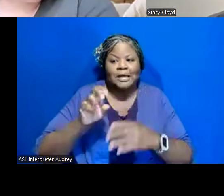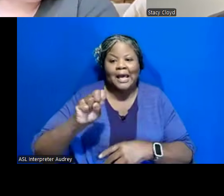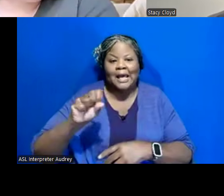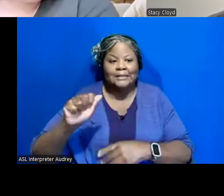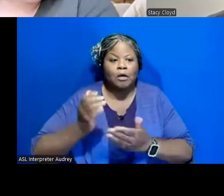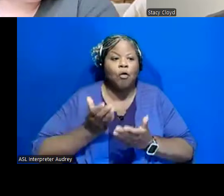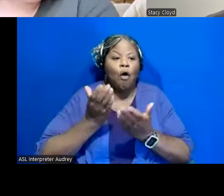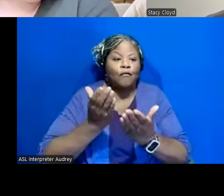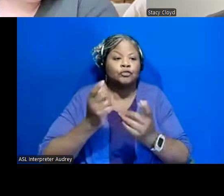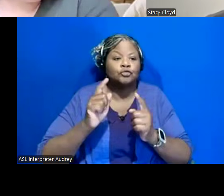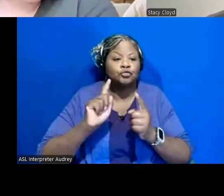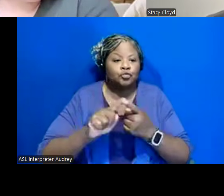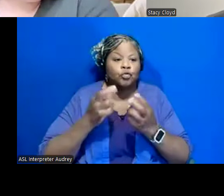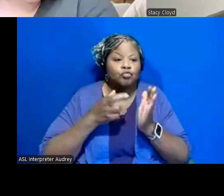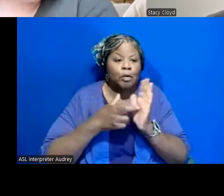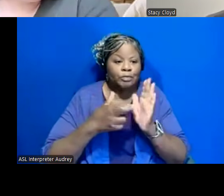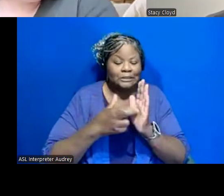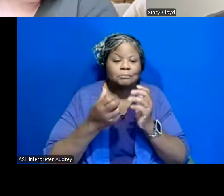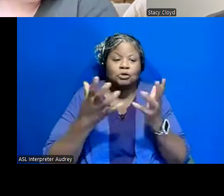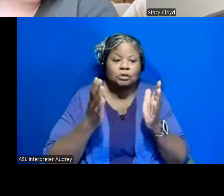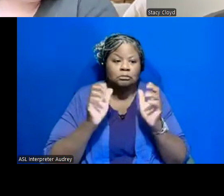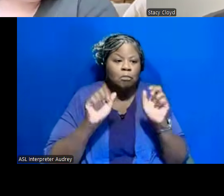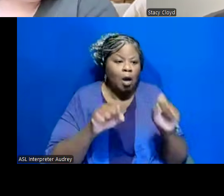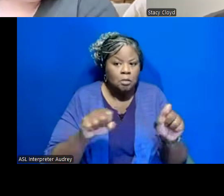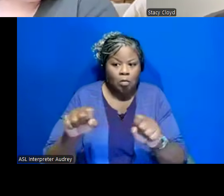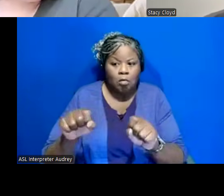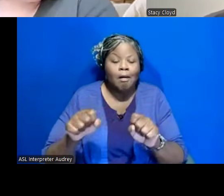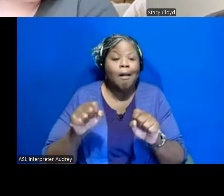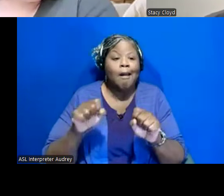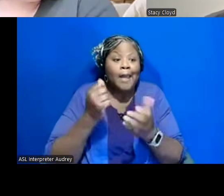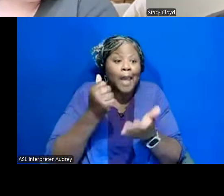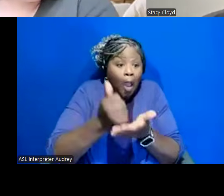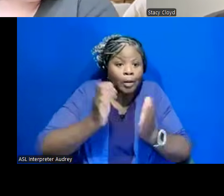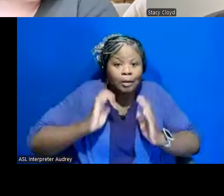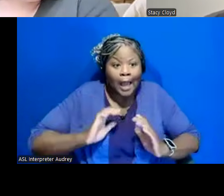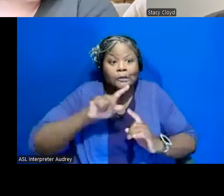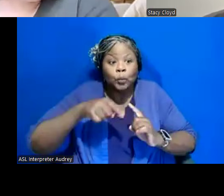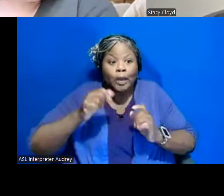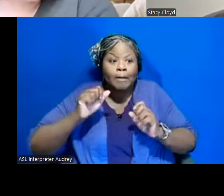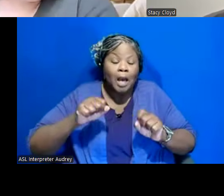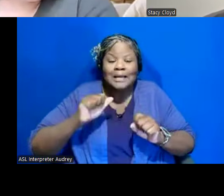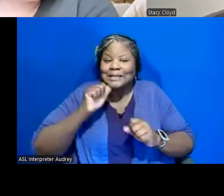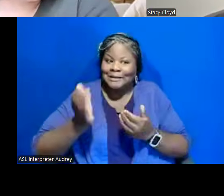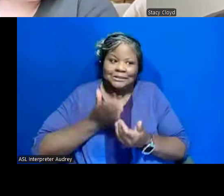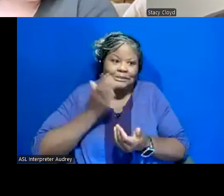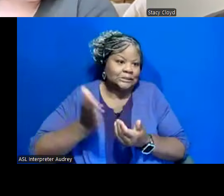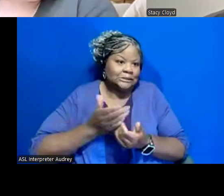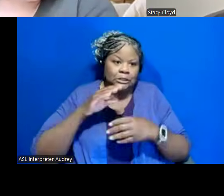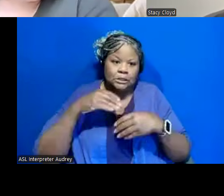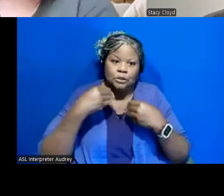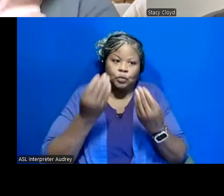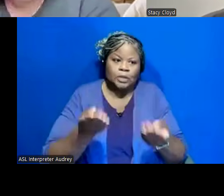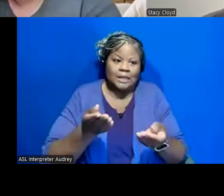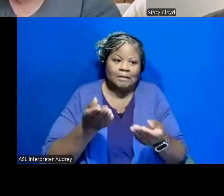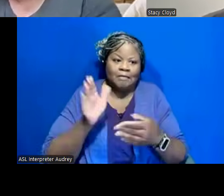to representatives as much as possible and helping your clients when possible. I know it is not easy to get people my Social Security